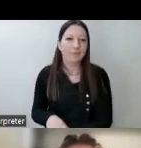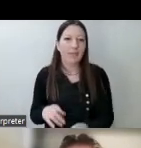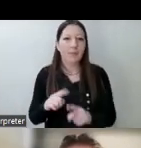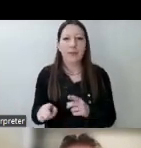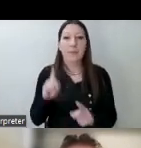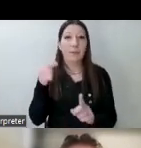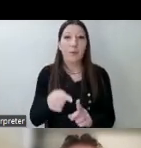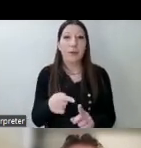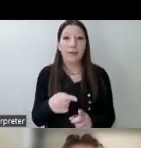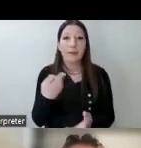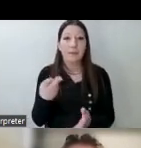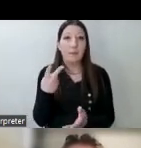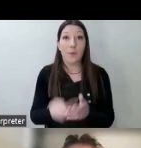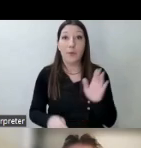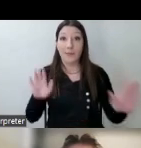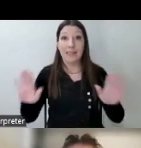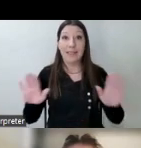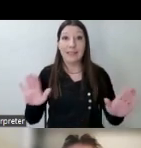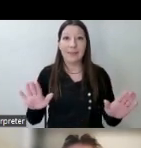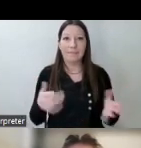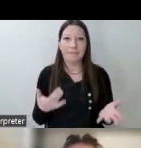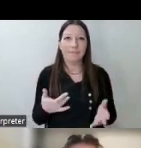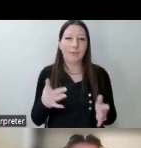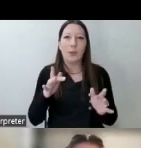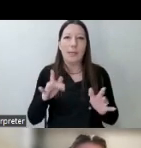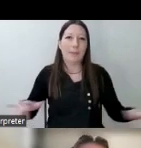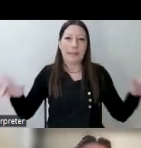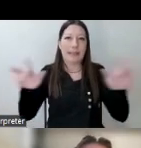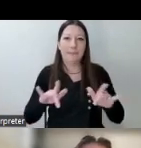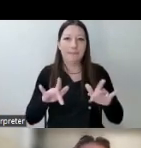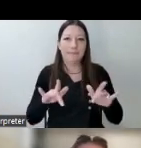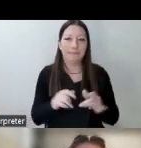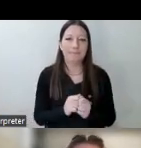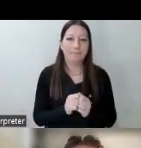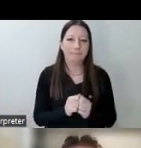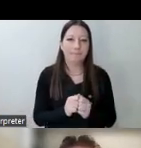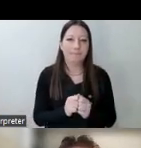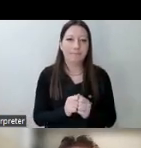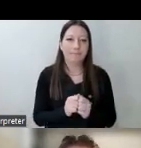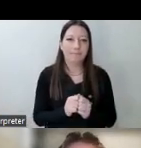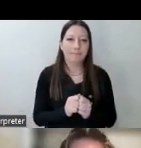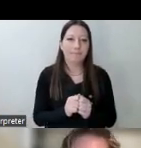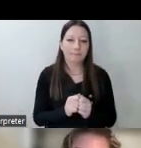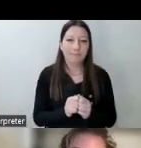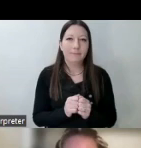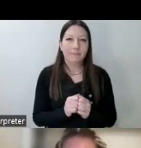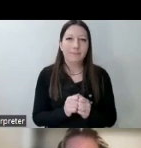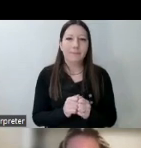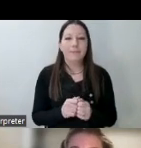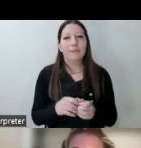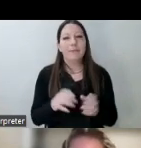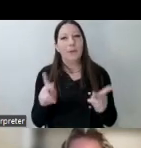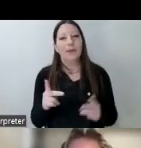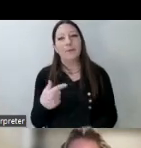to replace them. So now that I've outlined the various perspectives